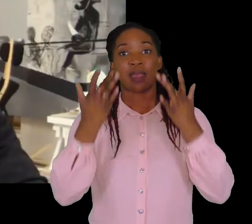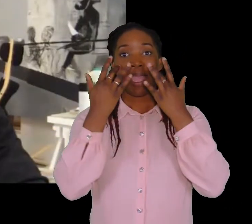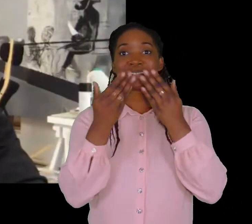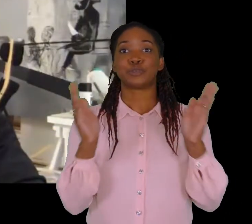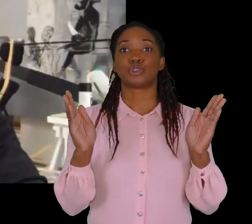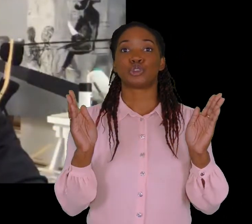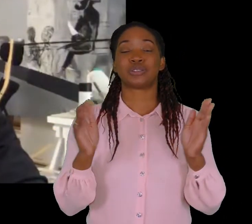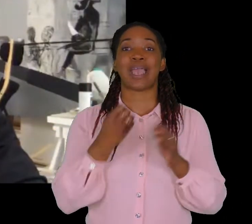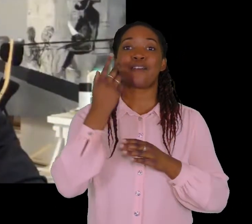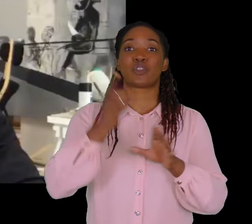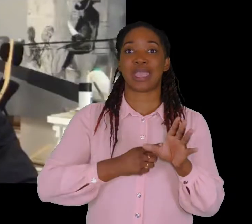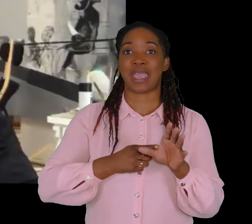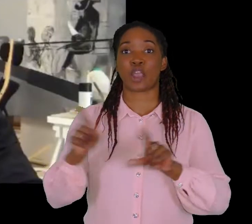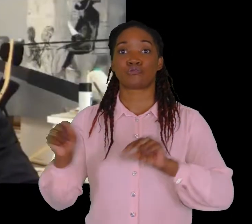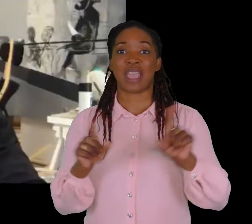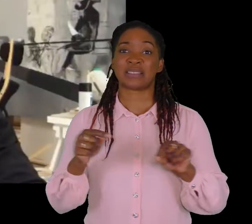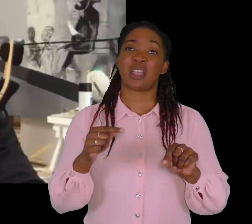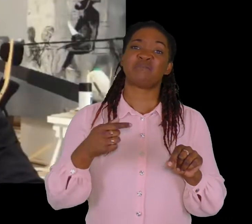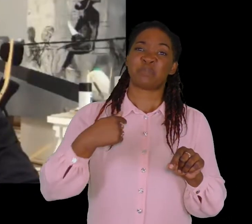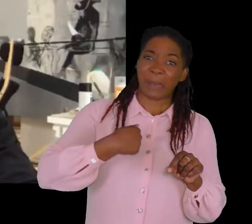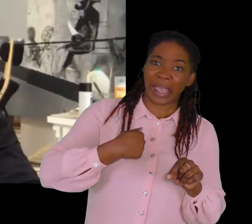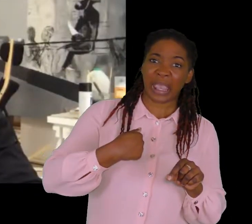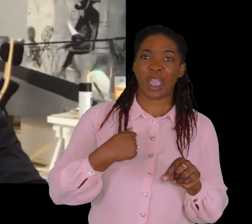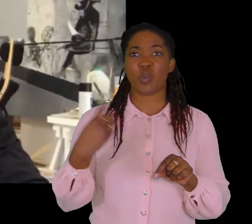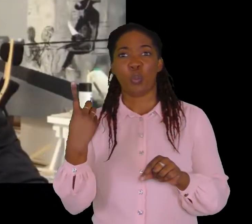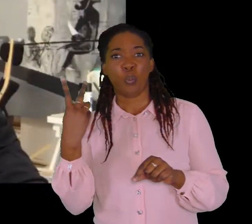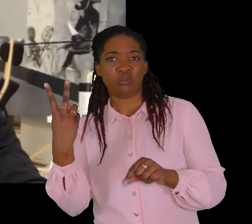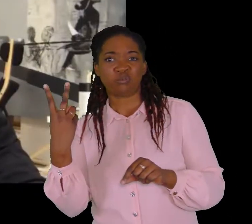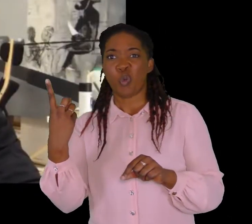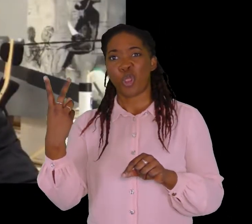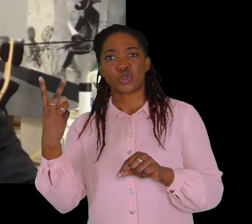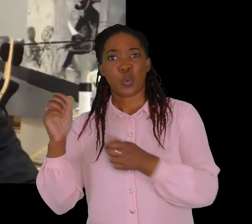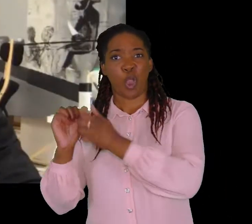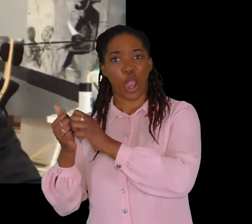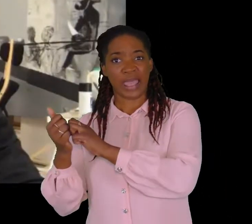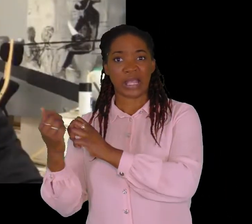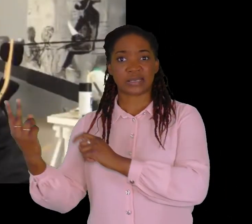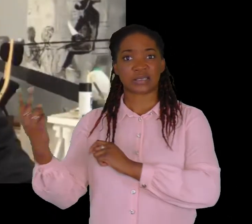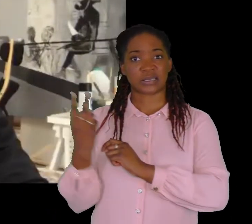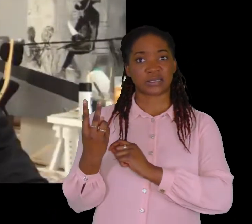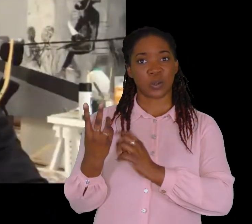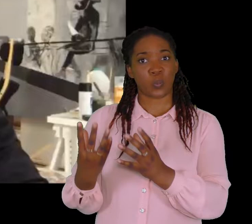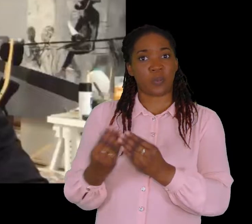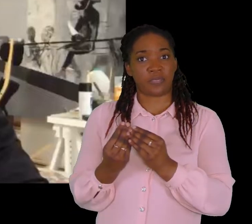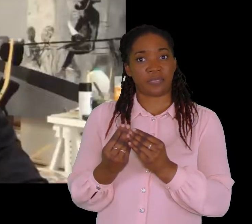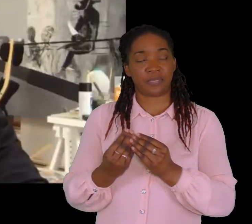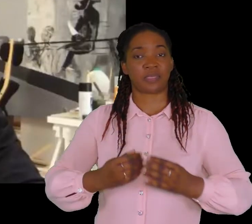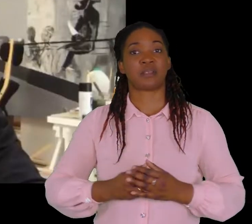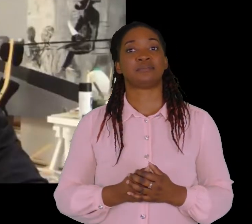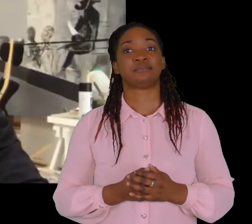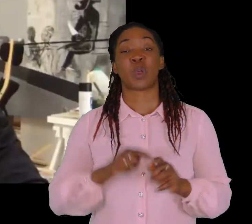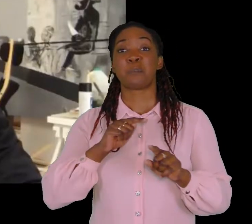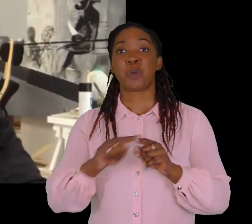have an exhibition every year, which is curated largely by me and one or two colleagues. And most of the